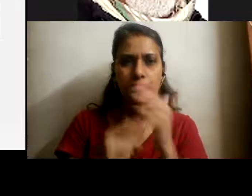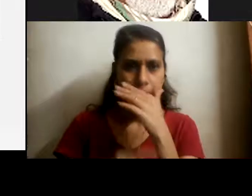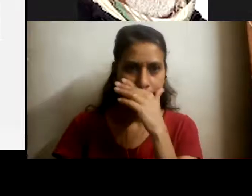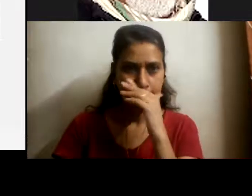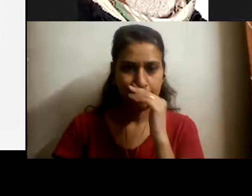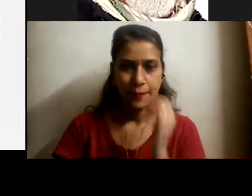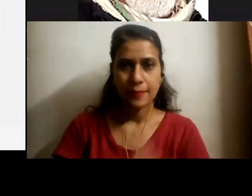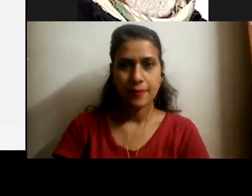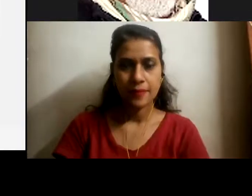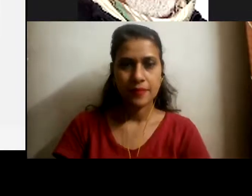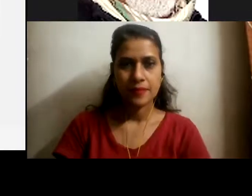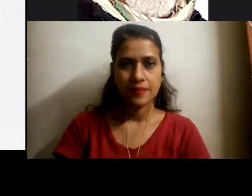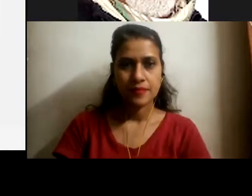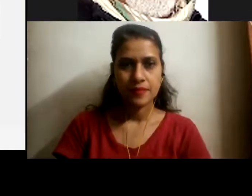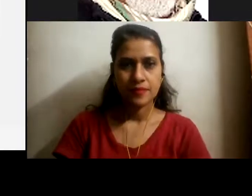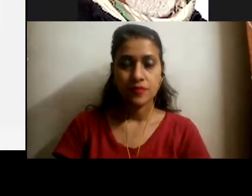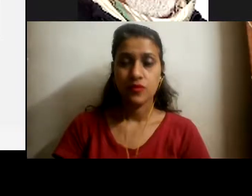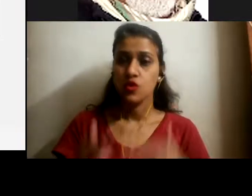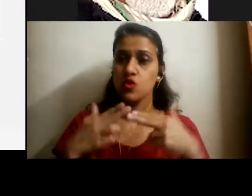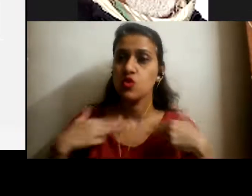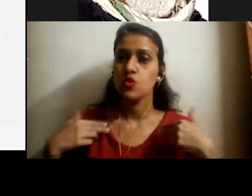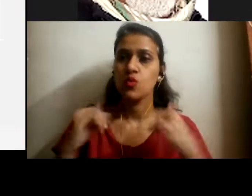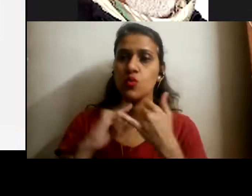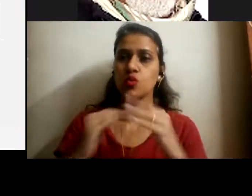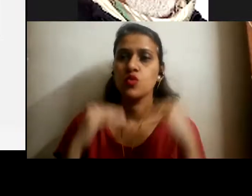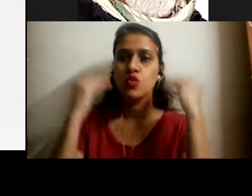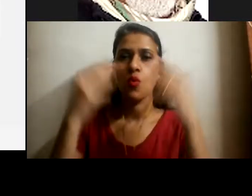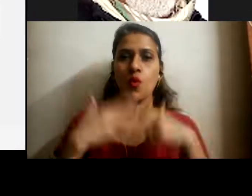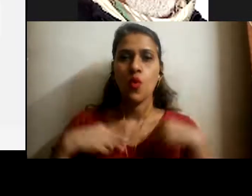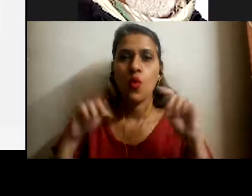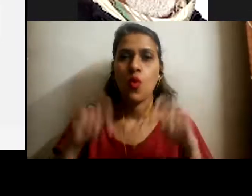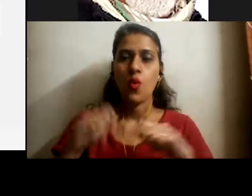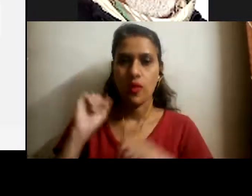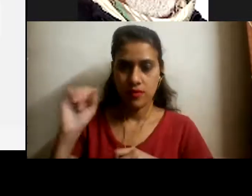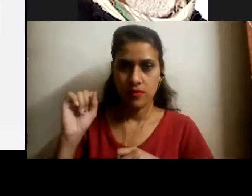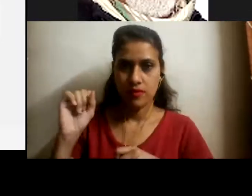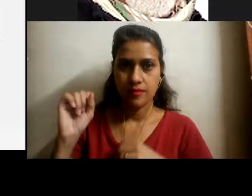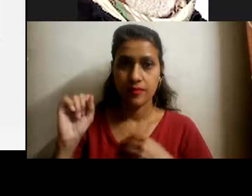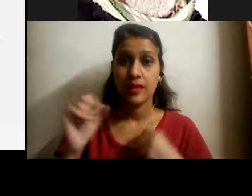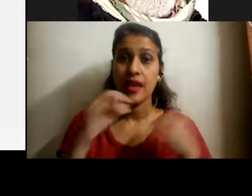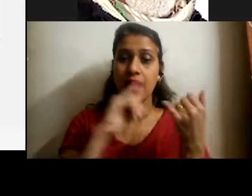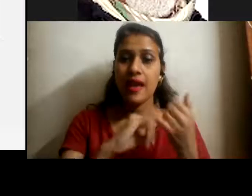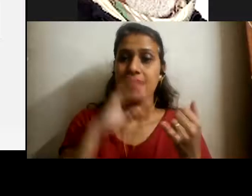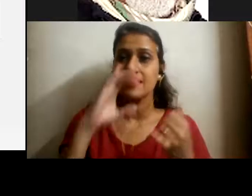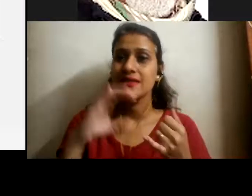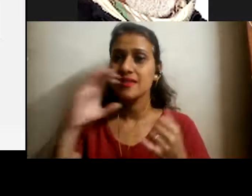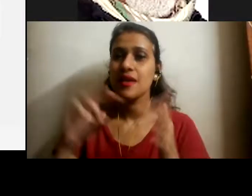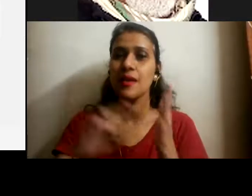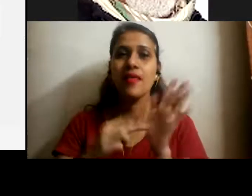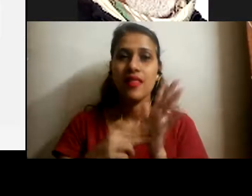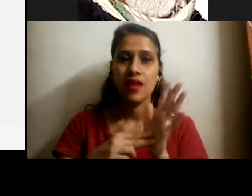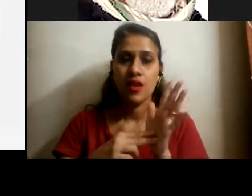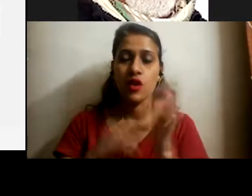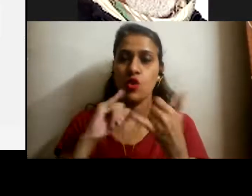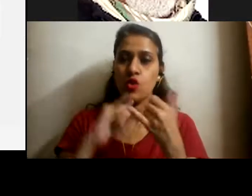As you all can see here, Supreme Court cases, SCC full form Supreme Court cases, and 2005 is the